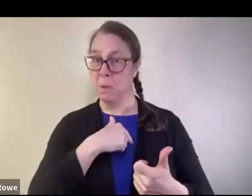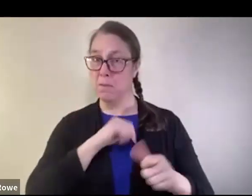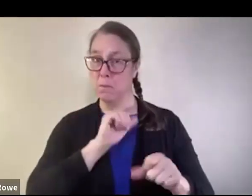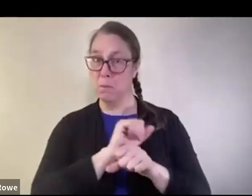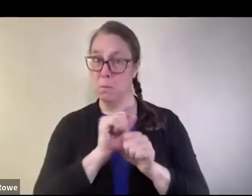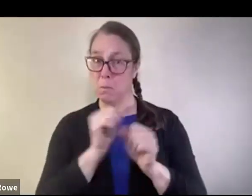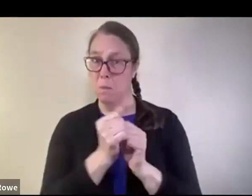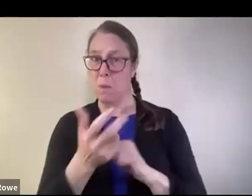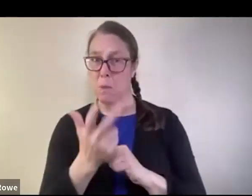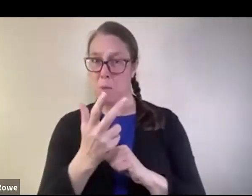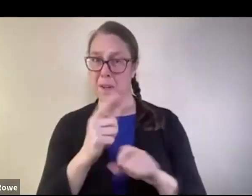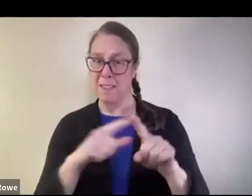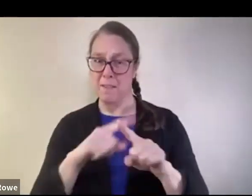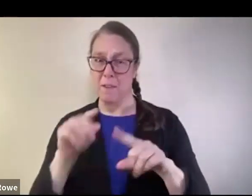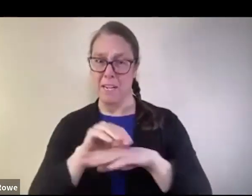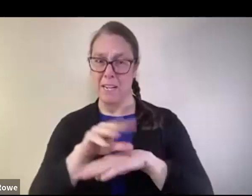counselors,